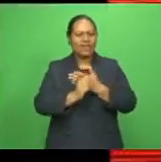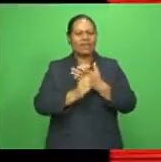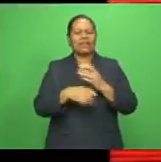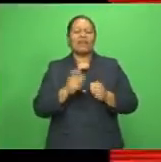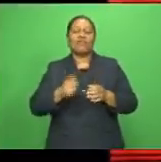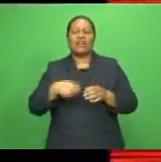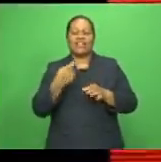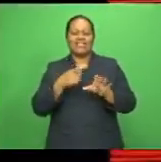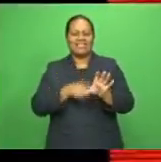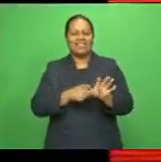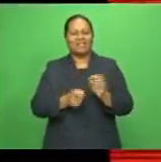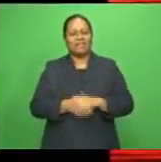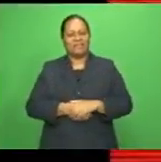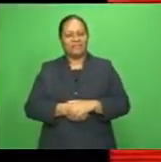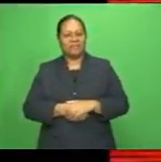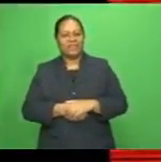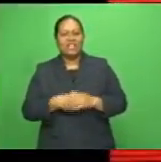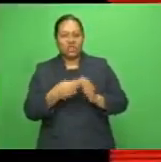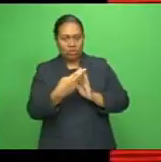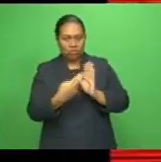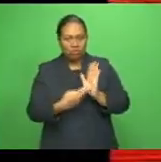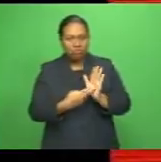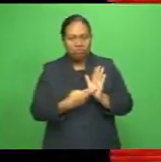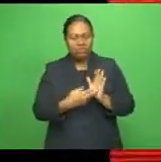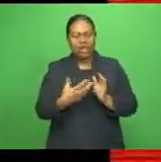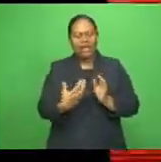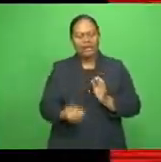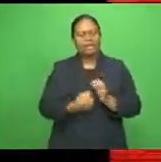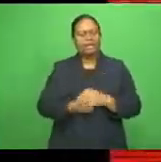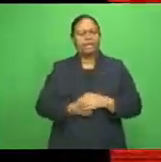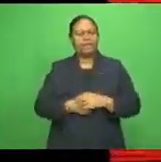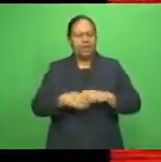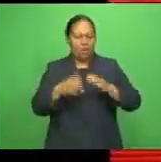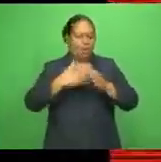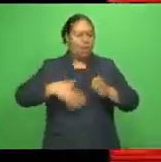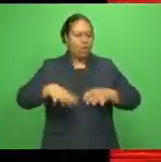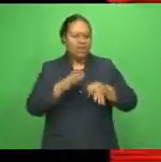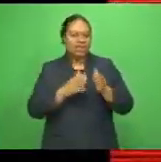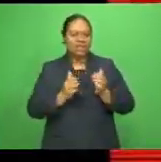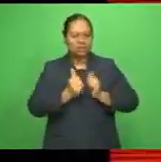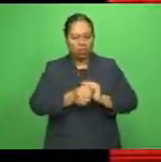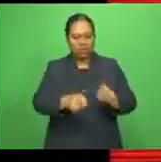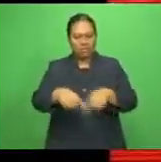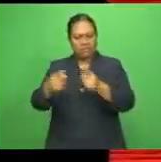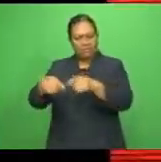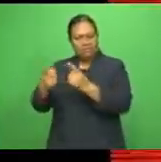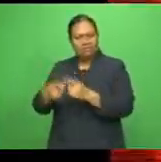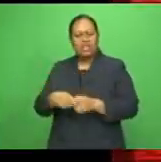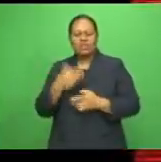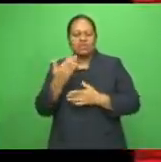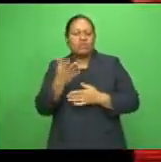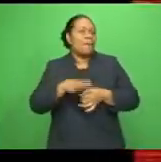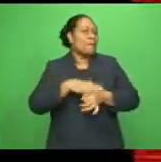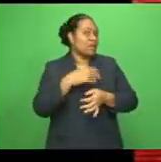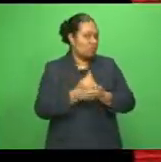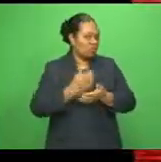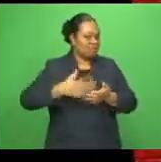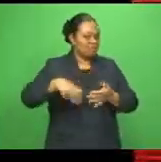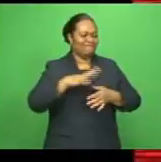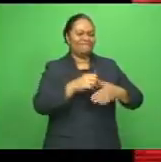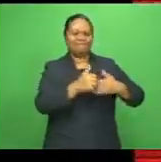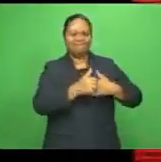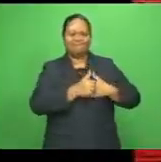next year. With a number of local competitions set to commence, sporting bodies are urged to work together in ensuring the safety of